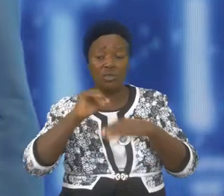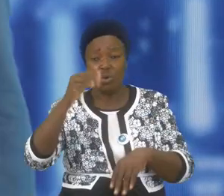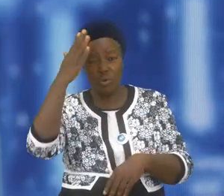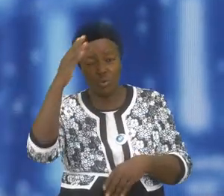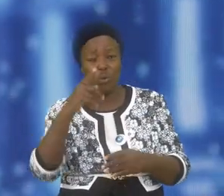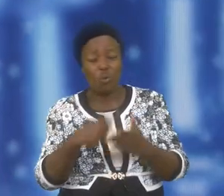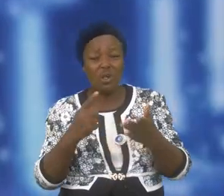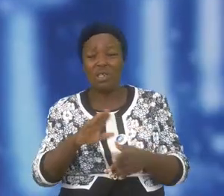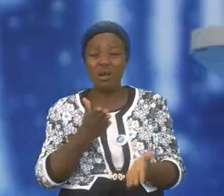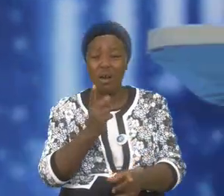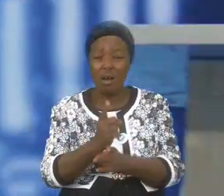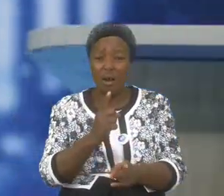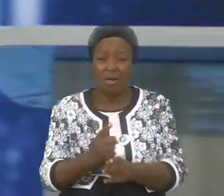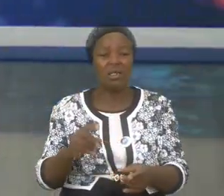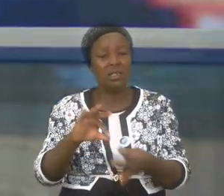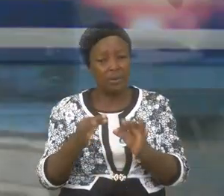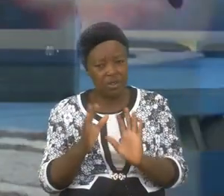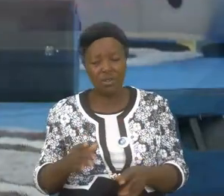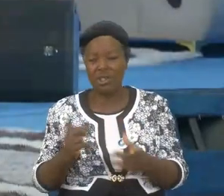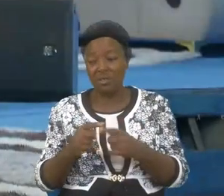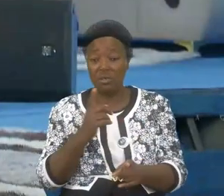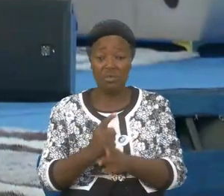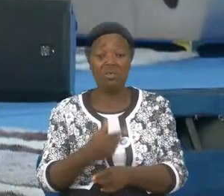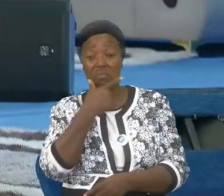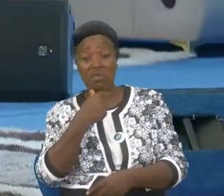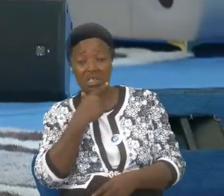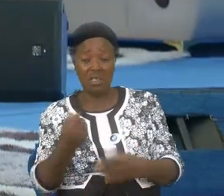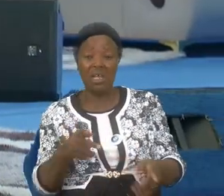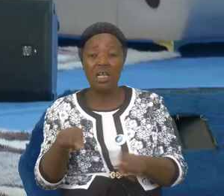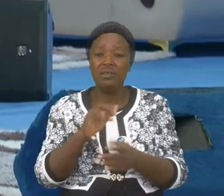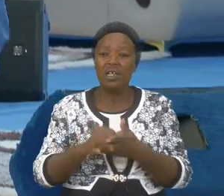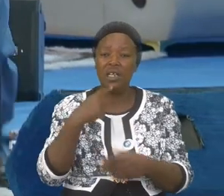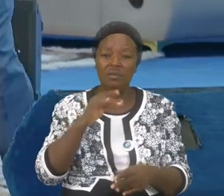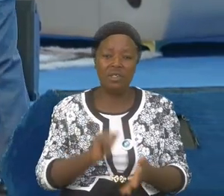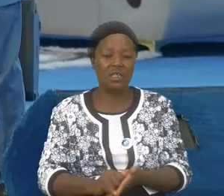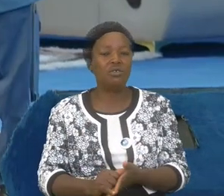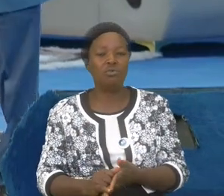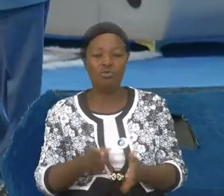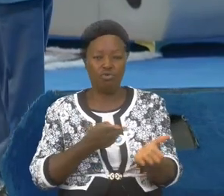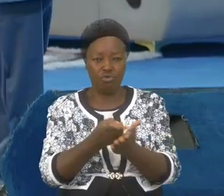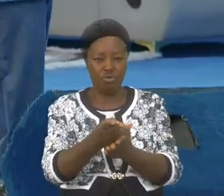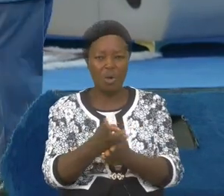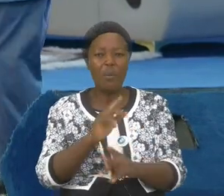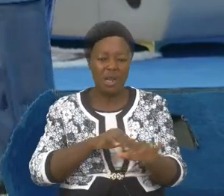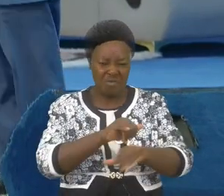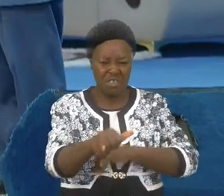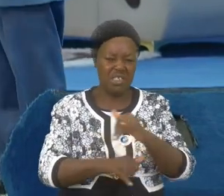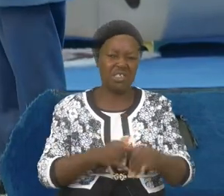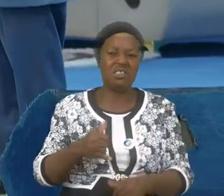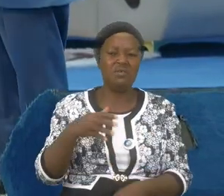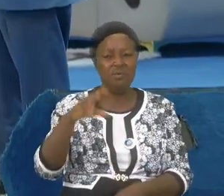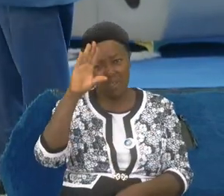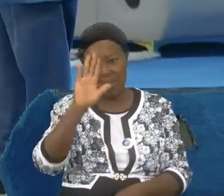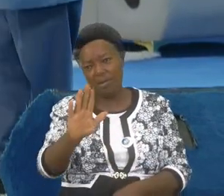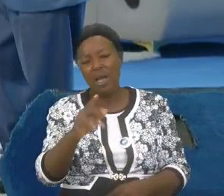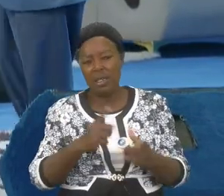were deceivers. Look at verse 5. In verse 5 it says, and the king answered and said to the Chaldeans, the